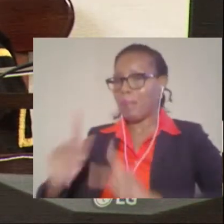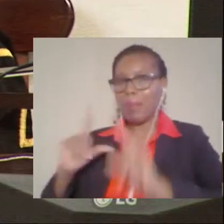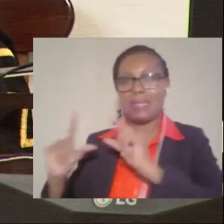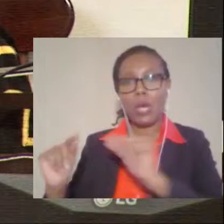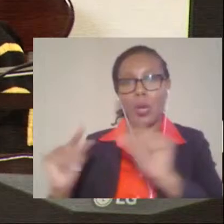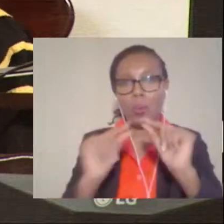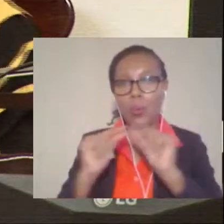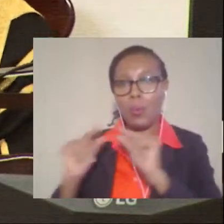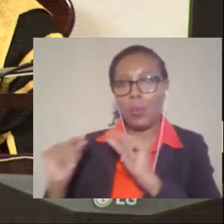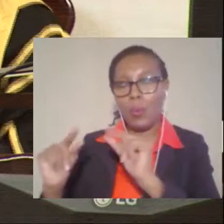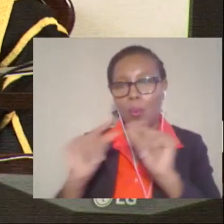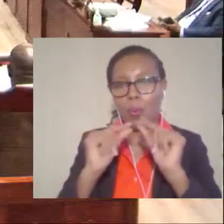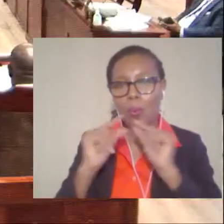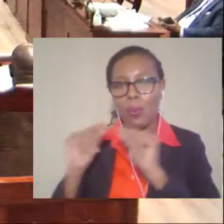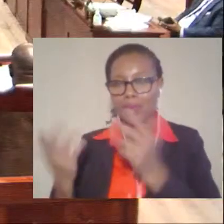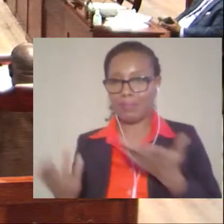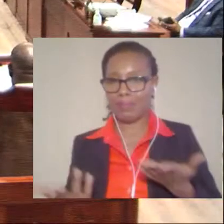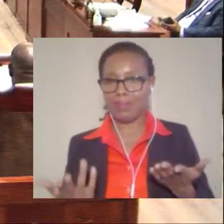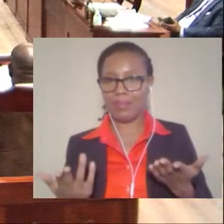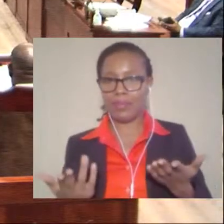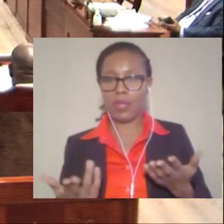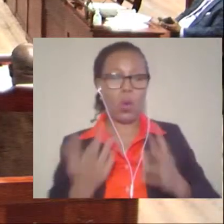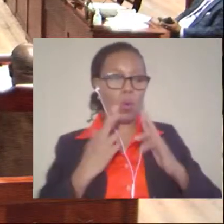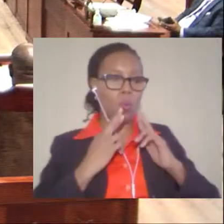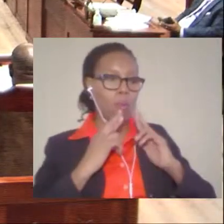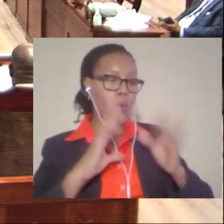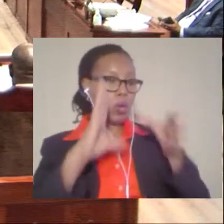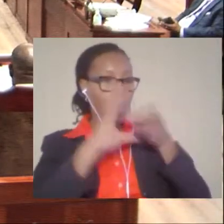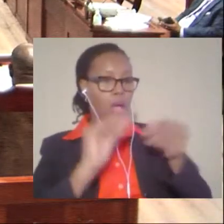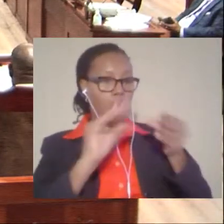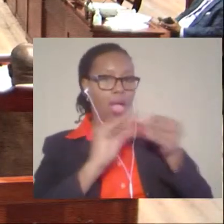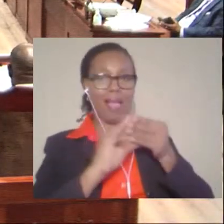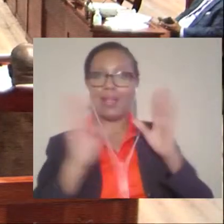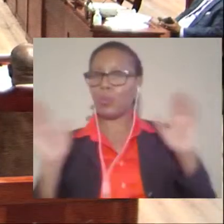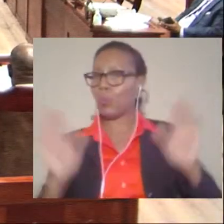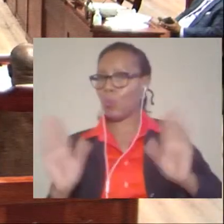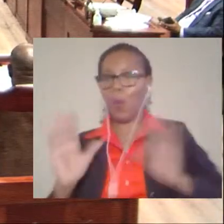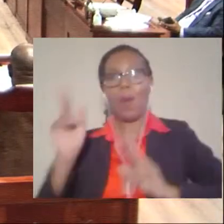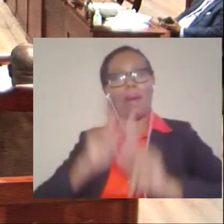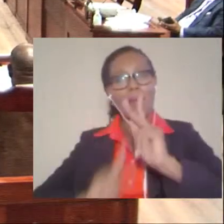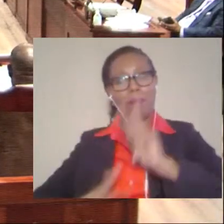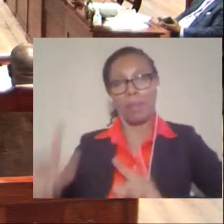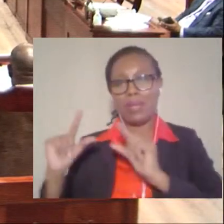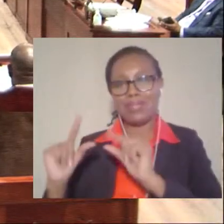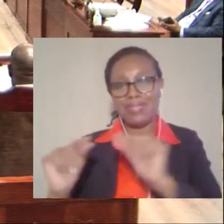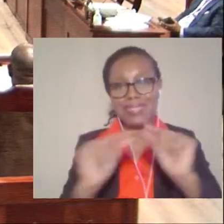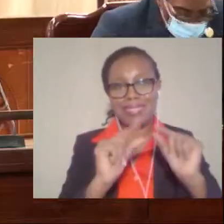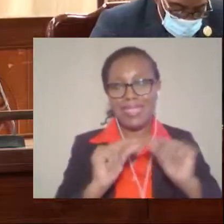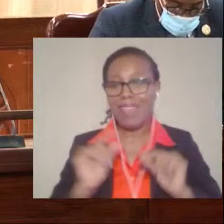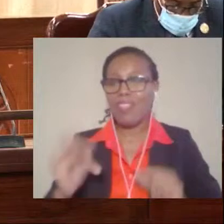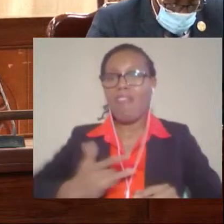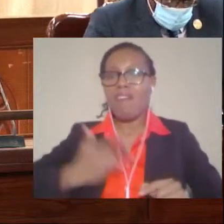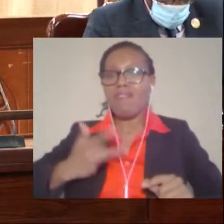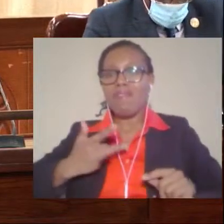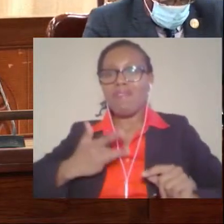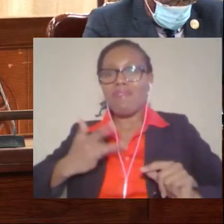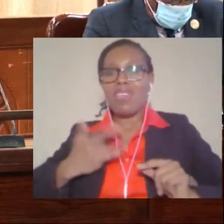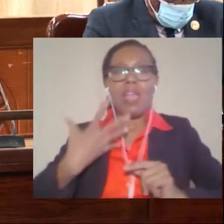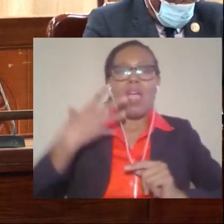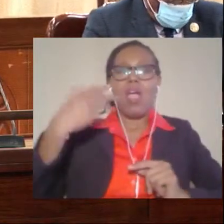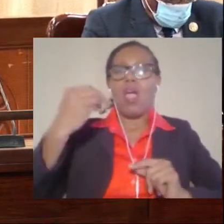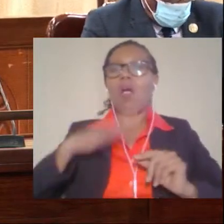This is not reported speech. This is public debate. These are sentiments being expressed in the public square and in the media